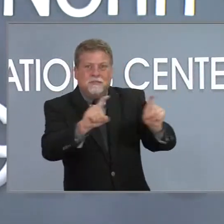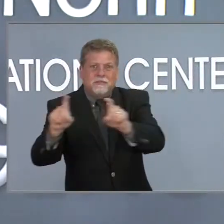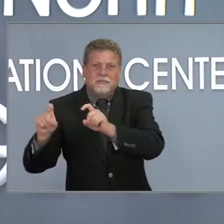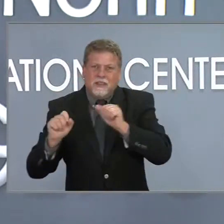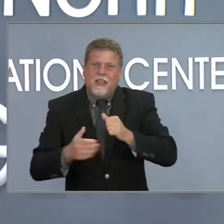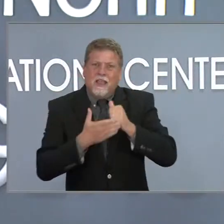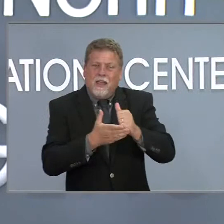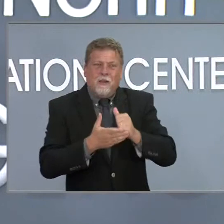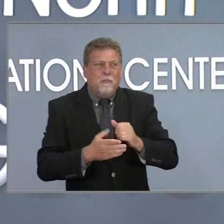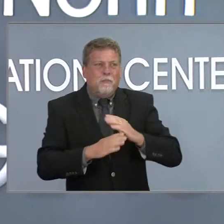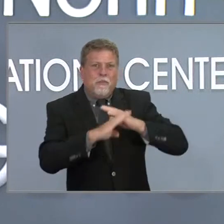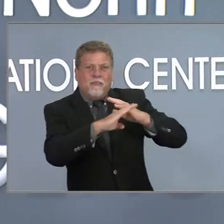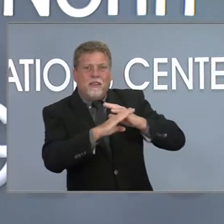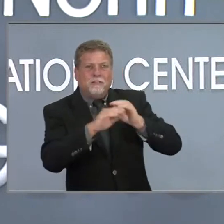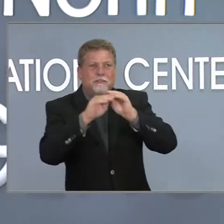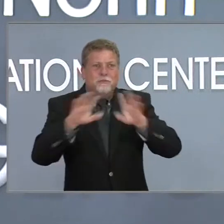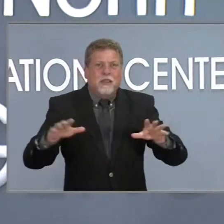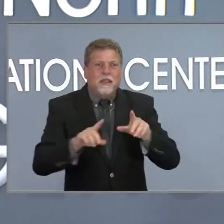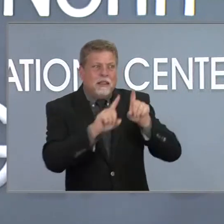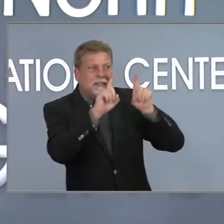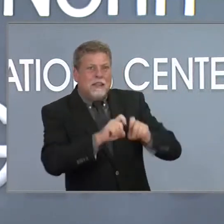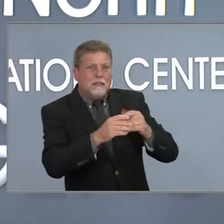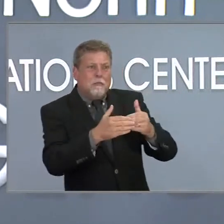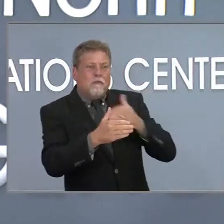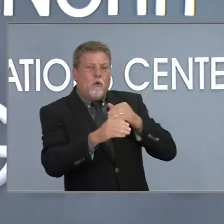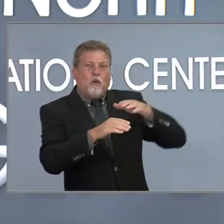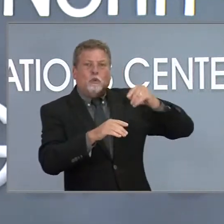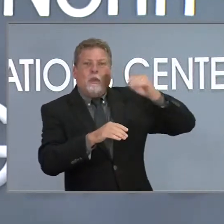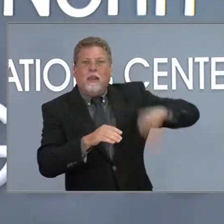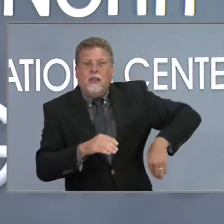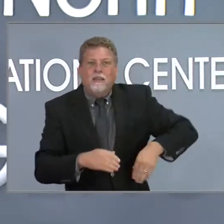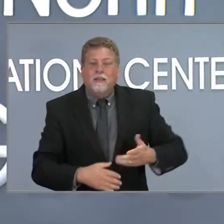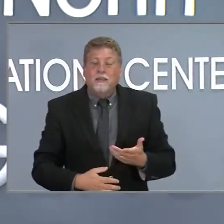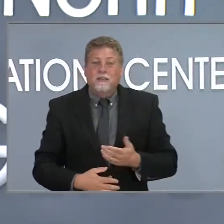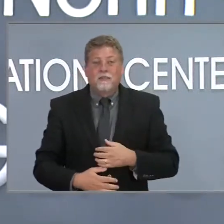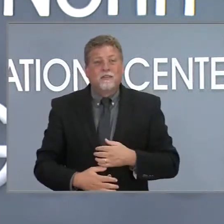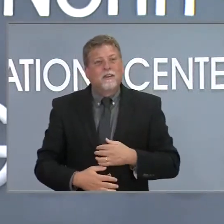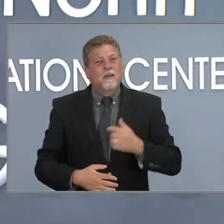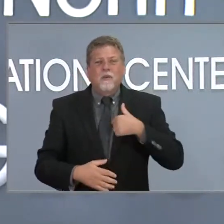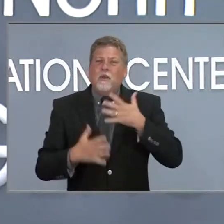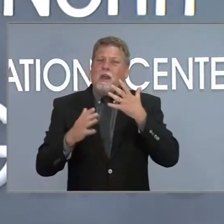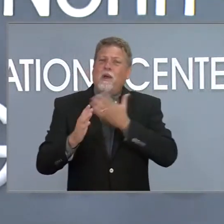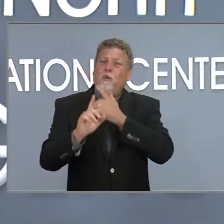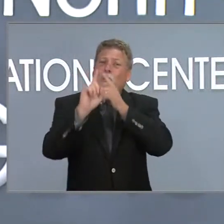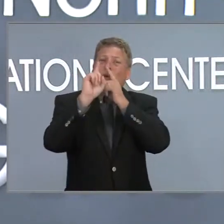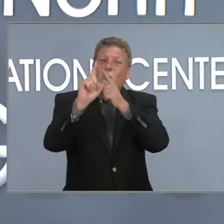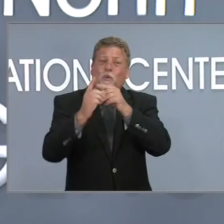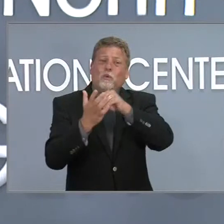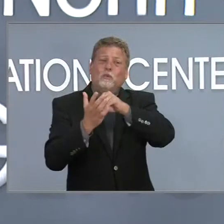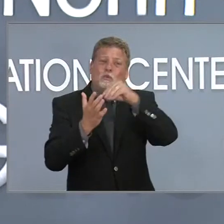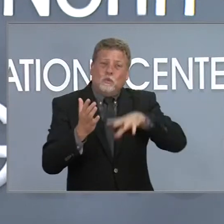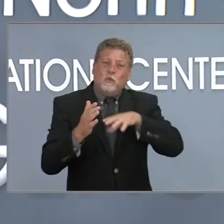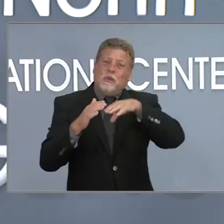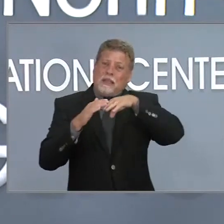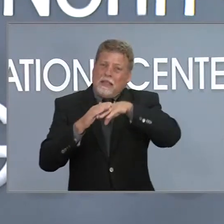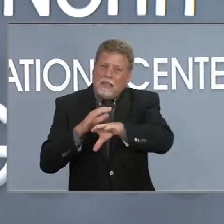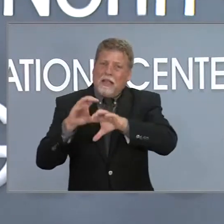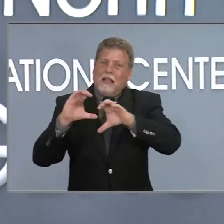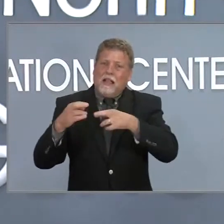they spread. We know that keeping kids learning in the classroom is the most important thing for our students right